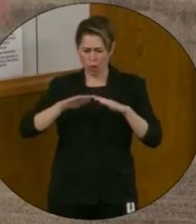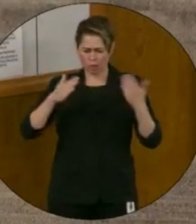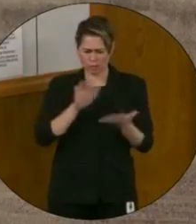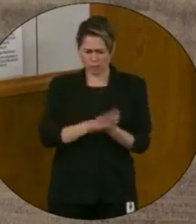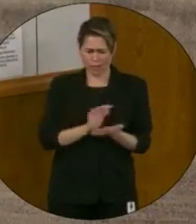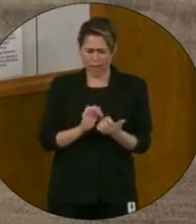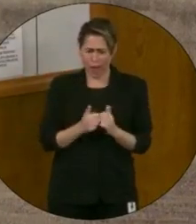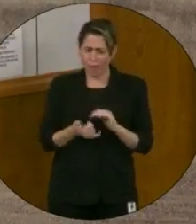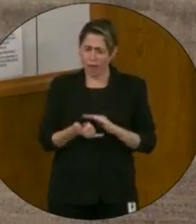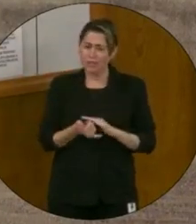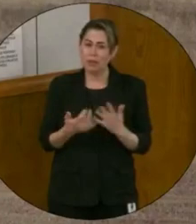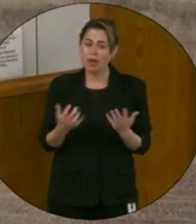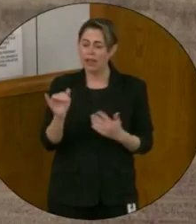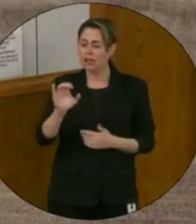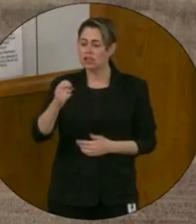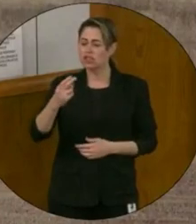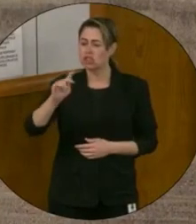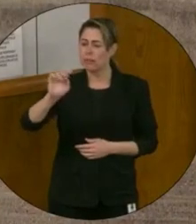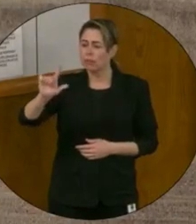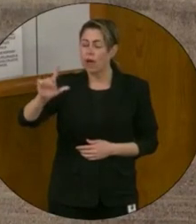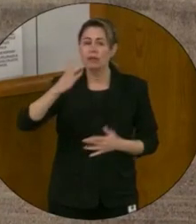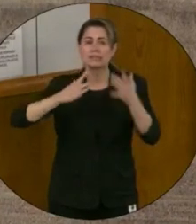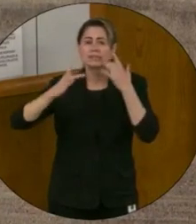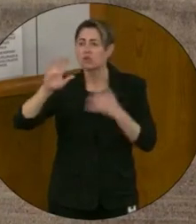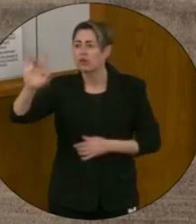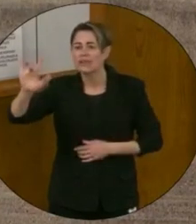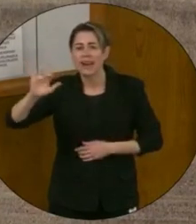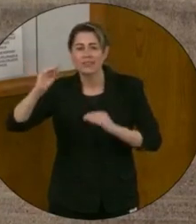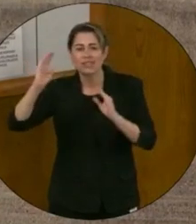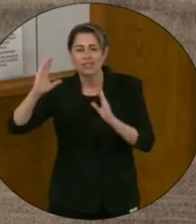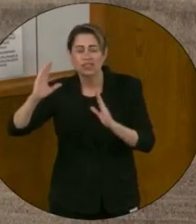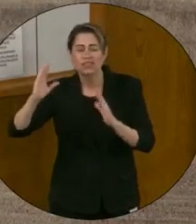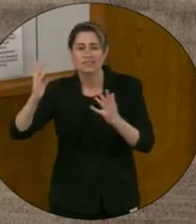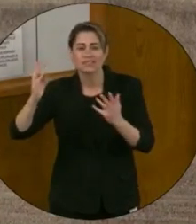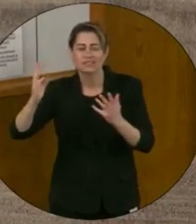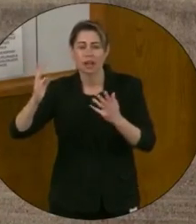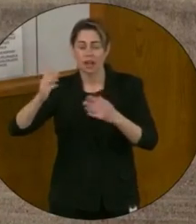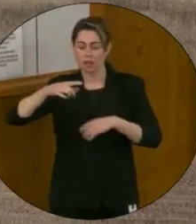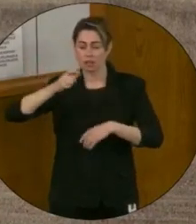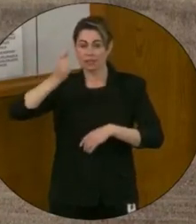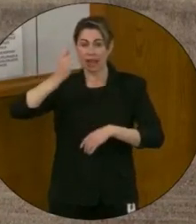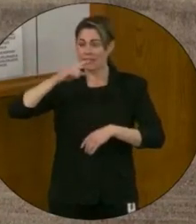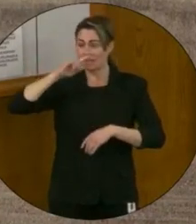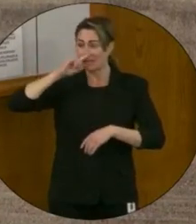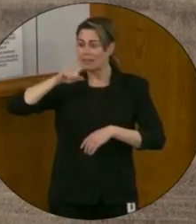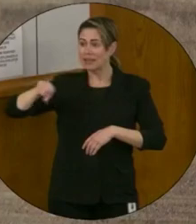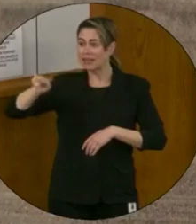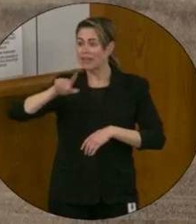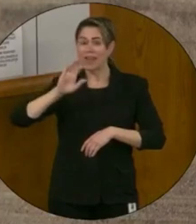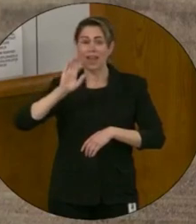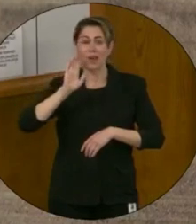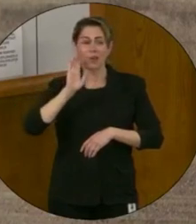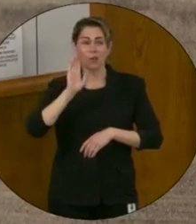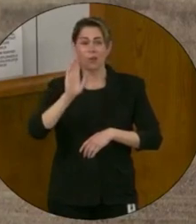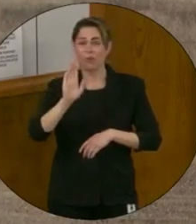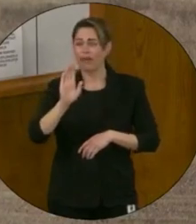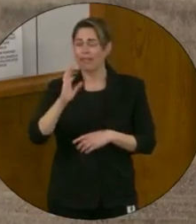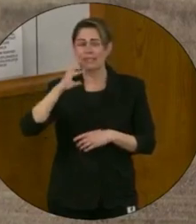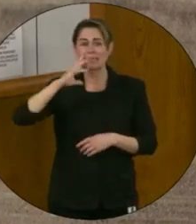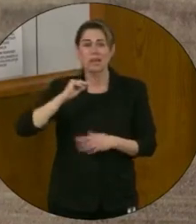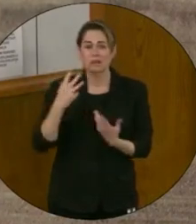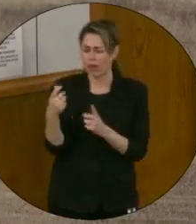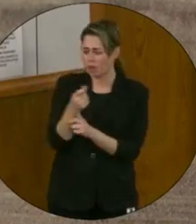like Chaparral, short 25 teachers? We are setting the kids up to be abused.